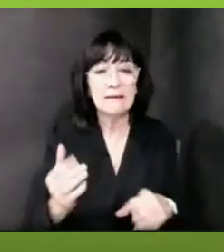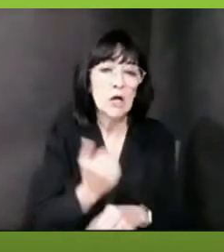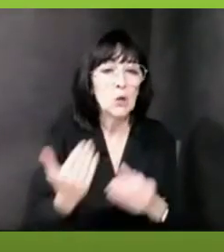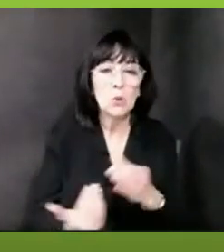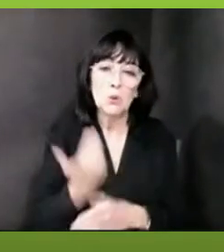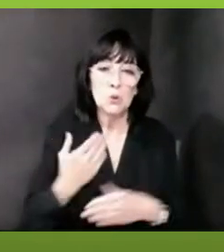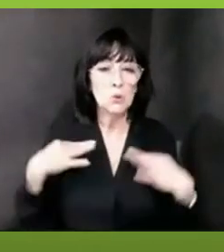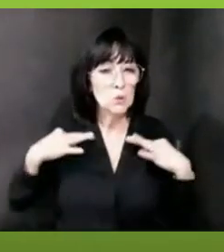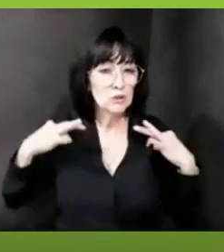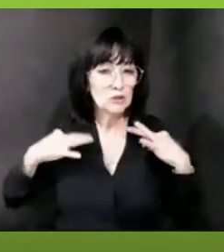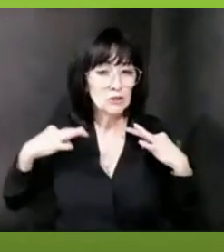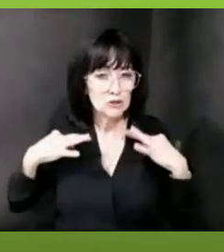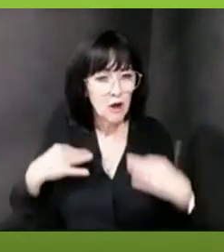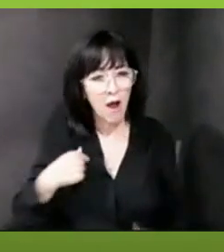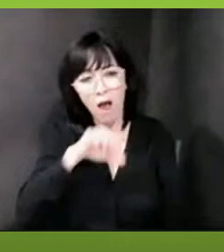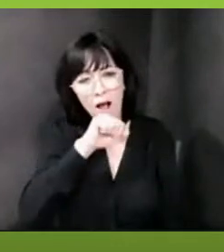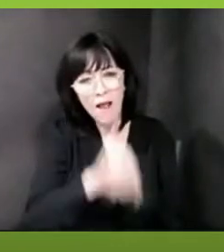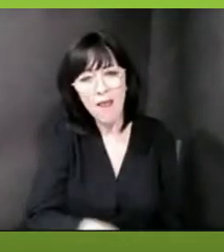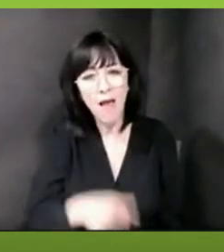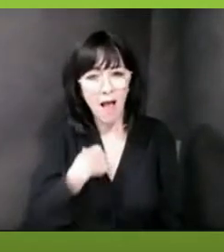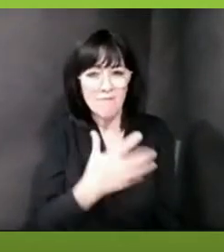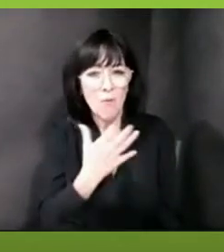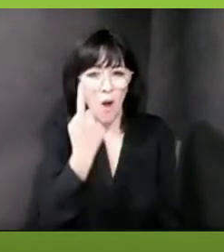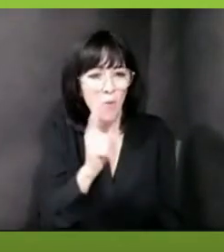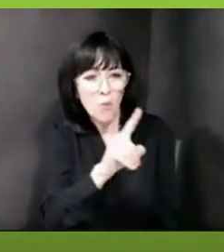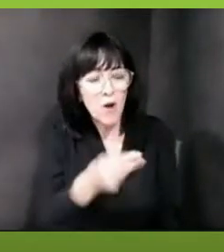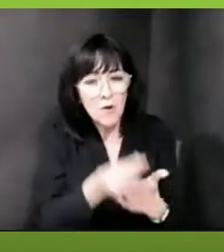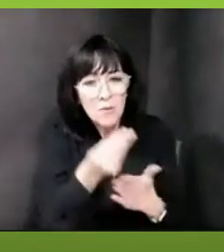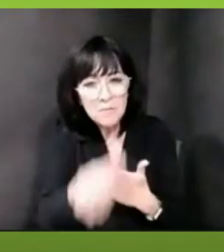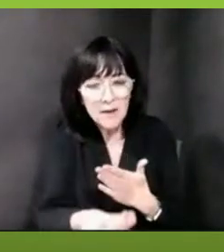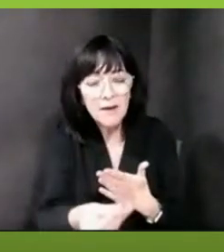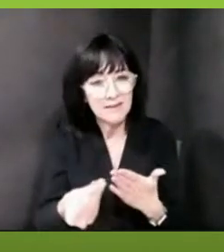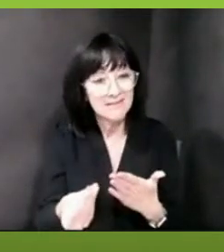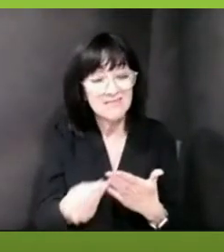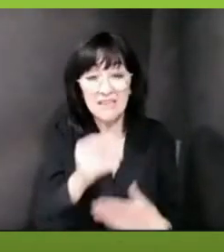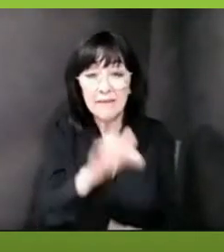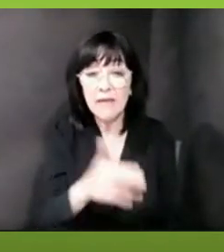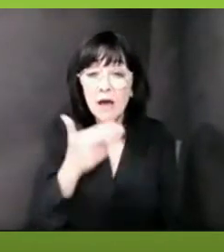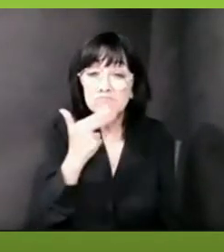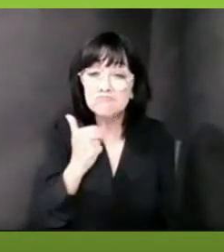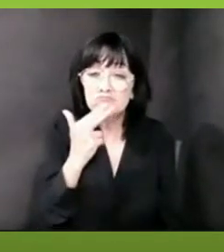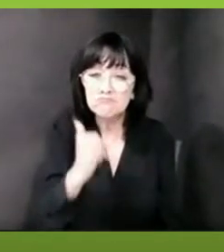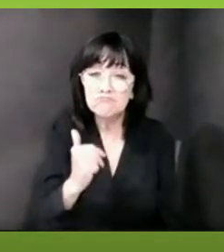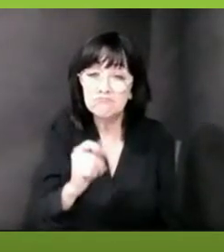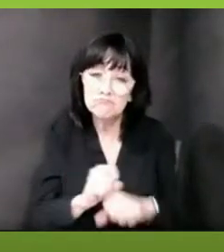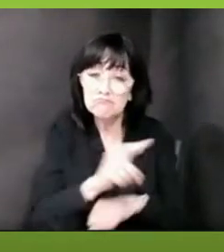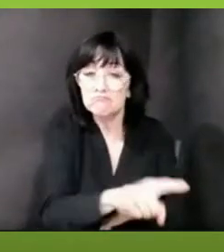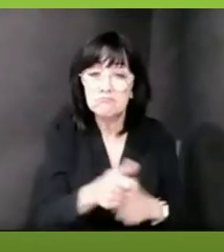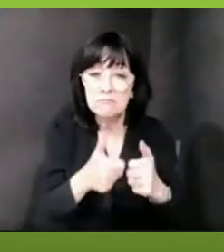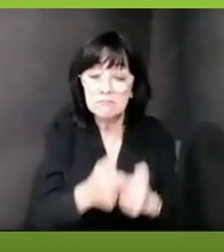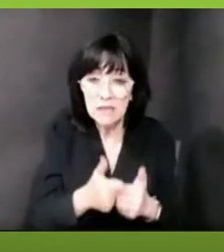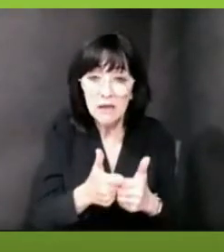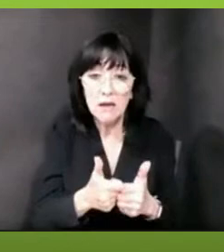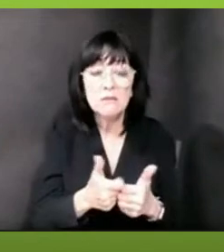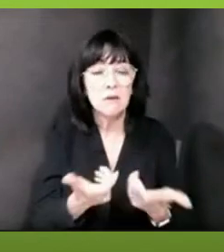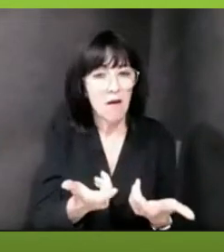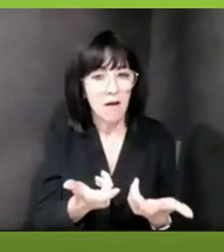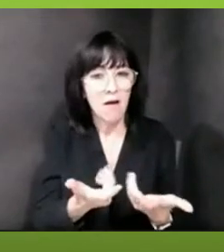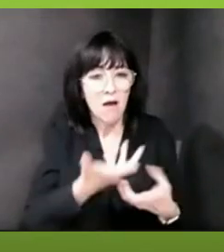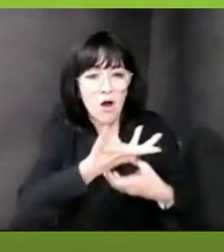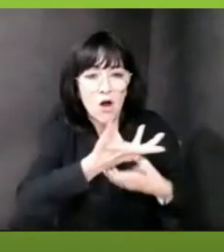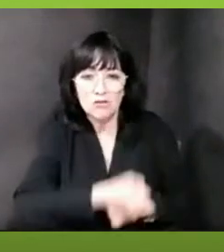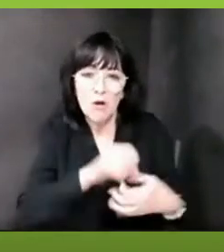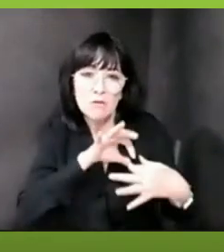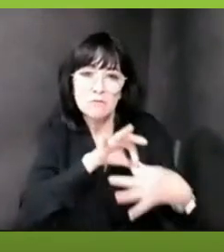love his shirt. Where did you get that? I want one, right? But just that little text here and there, and if something big happens, we can have a conversation together